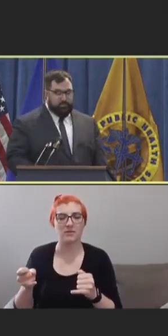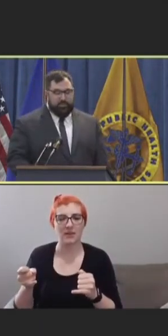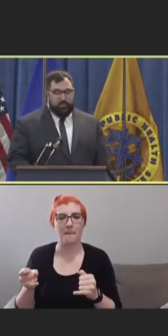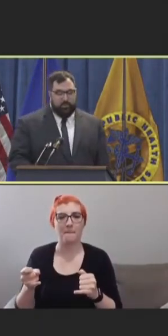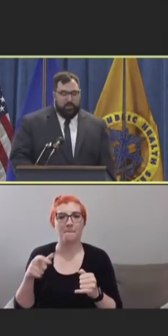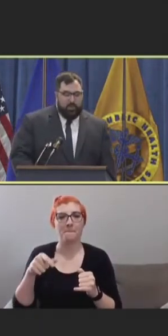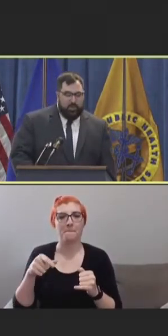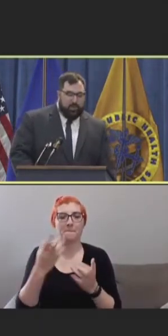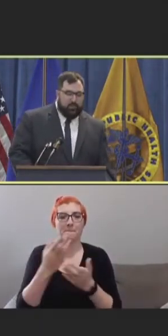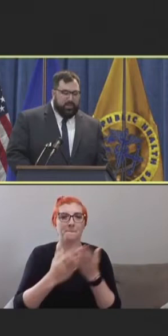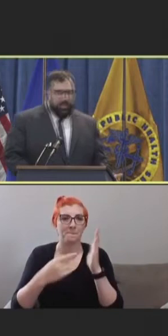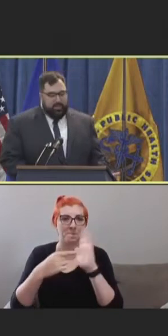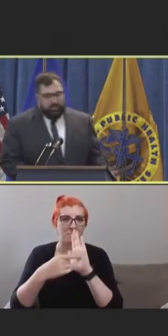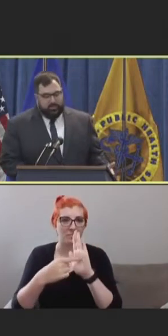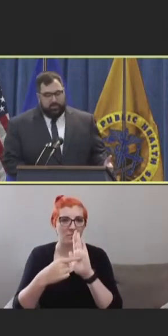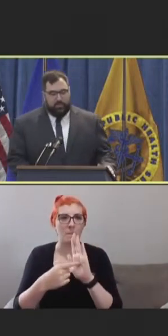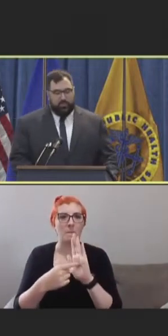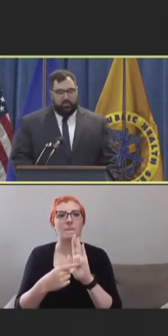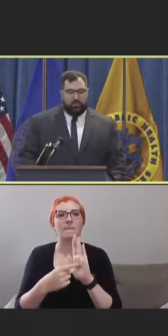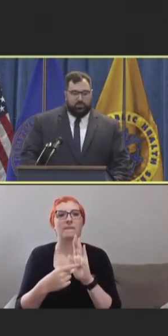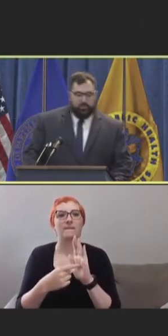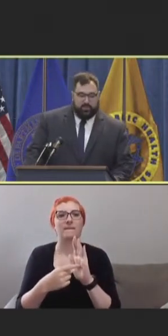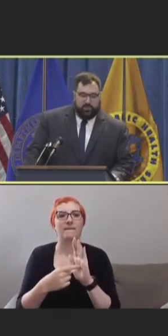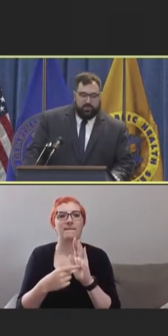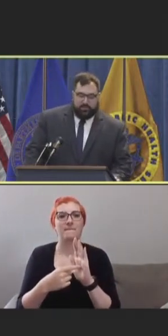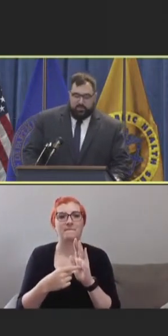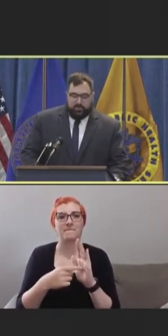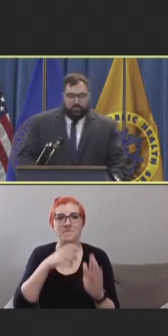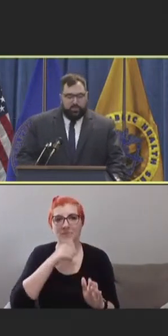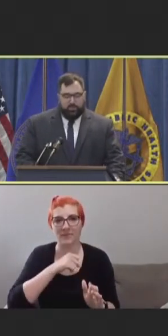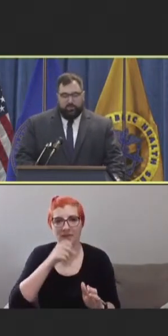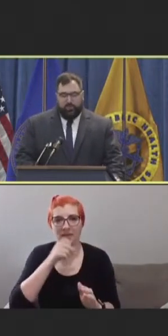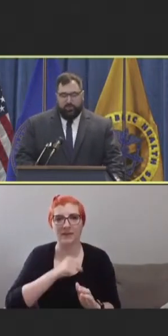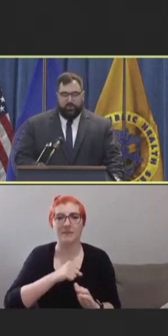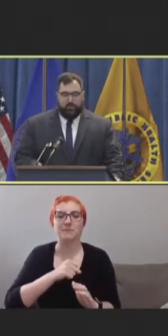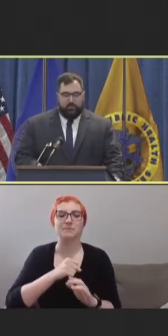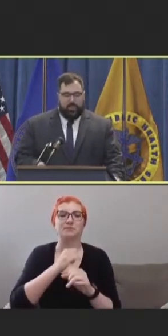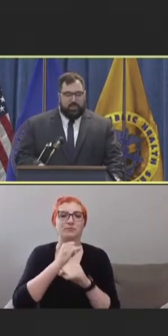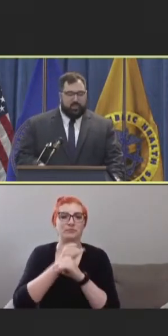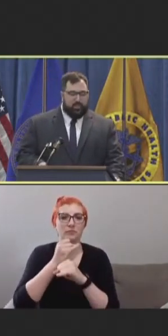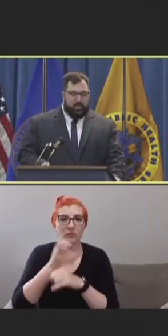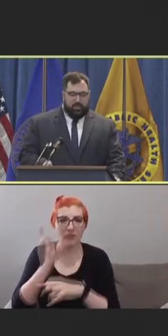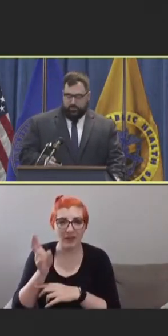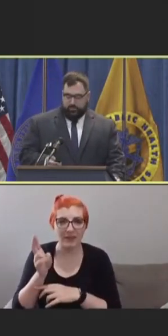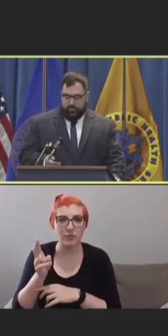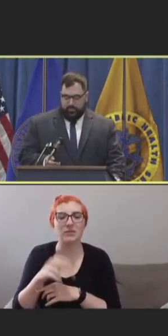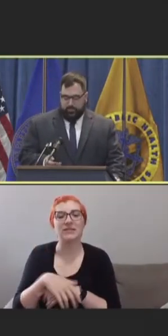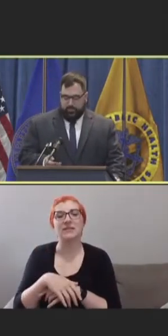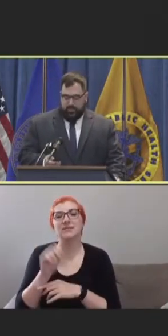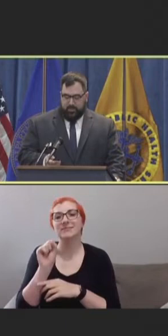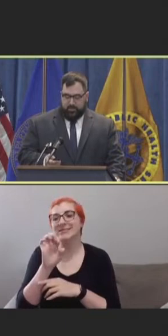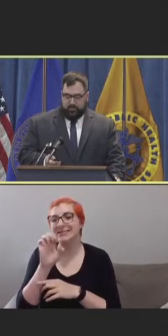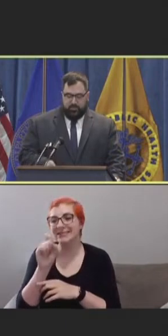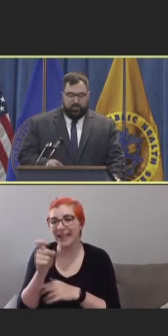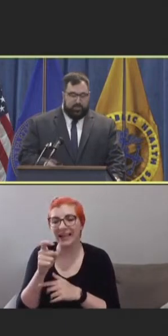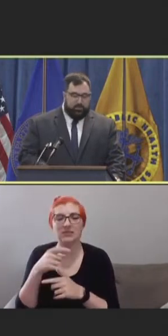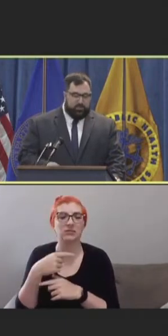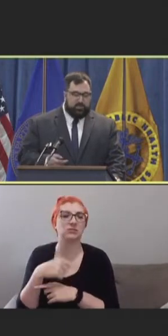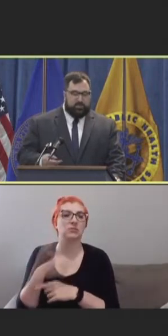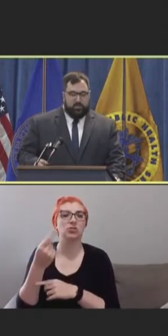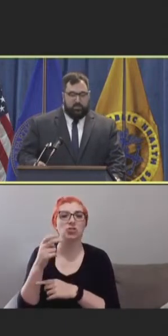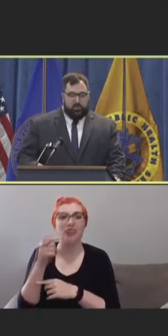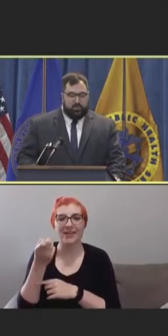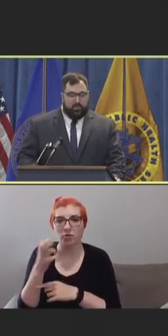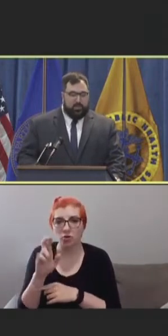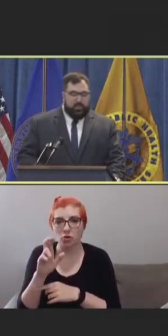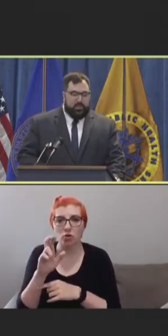examples up here of age, immune history, sex, and gender that make up some of the differences